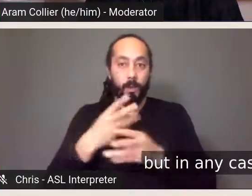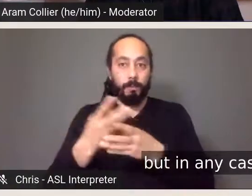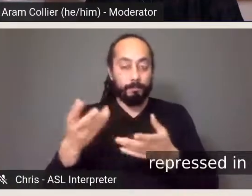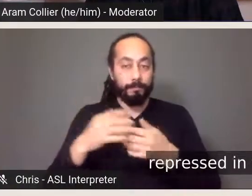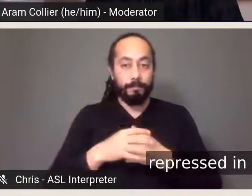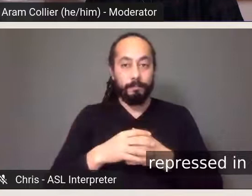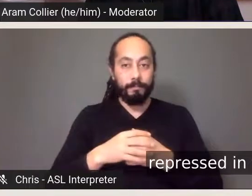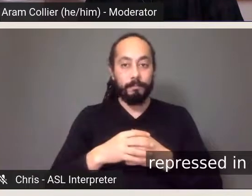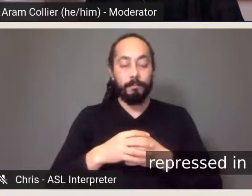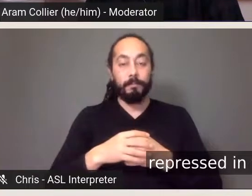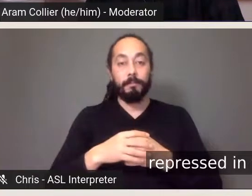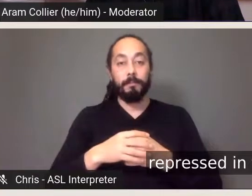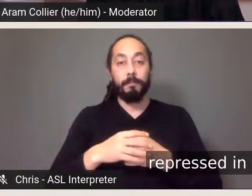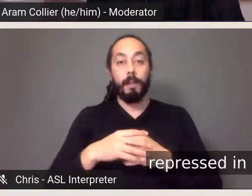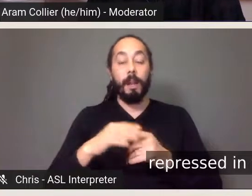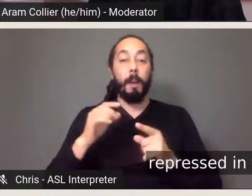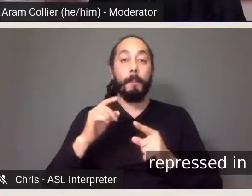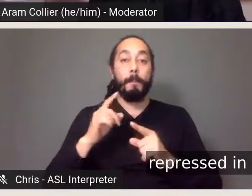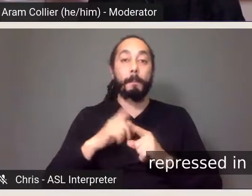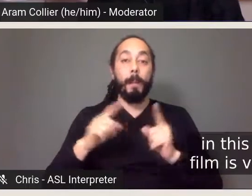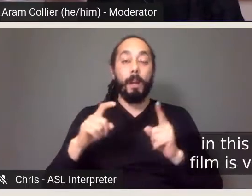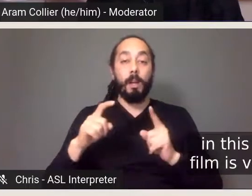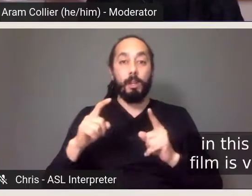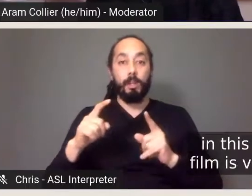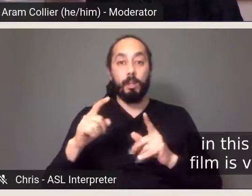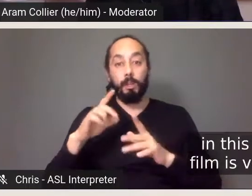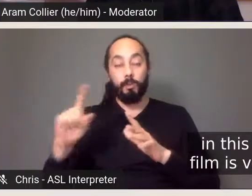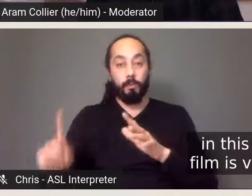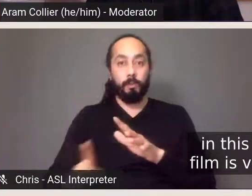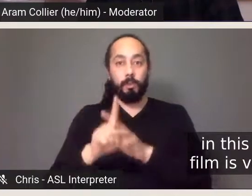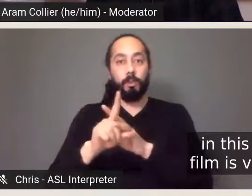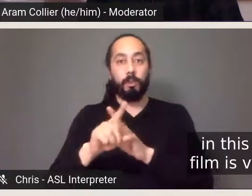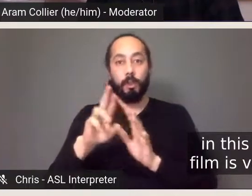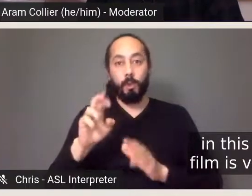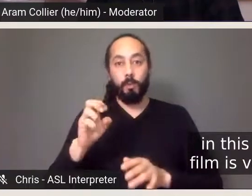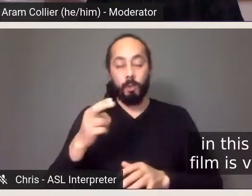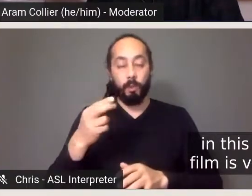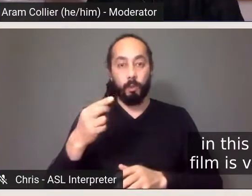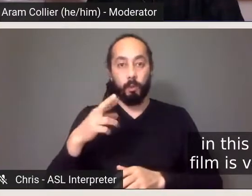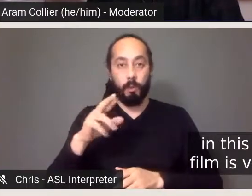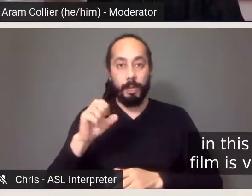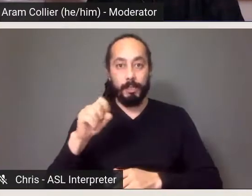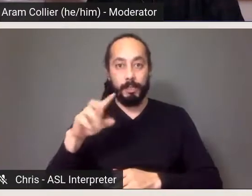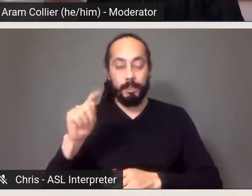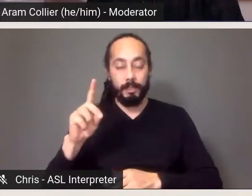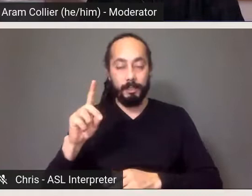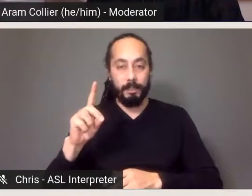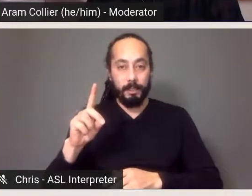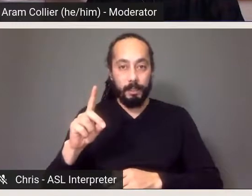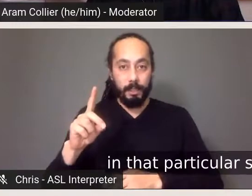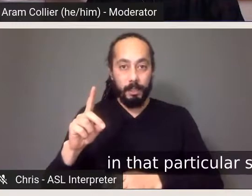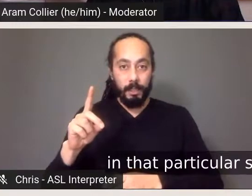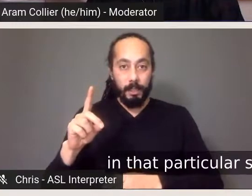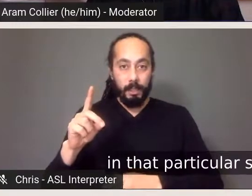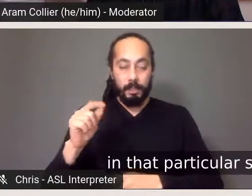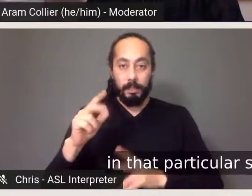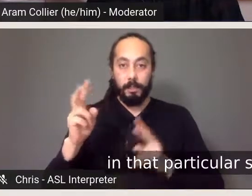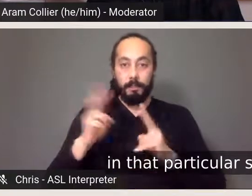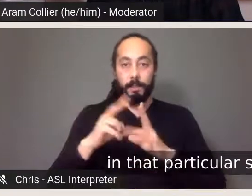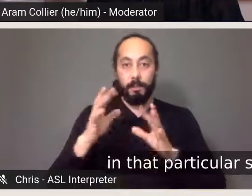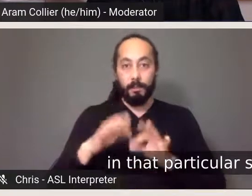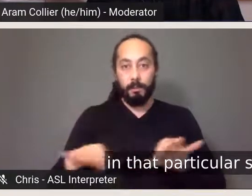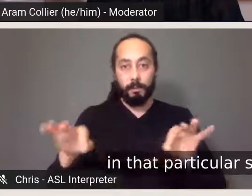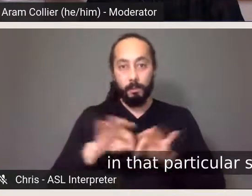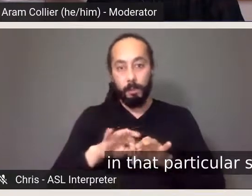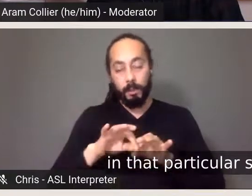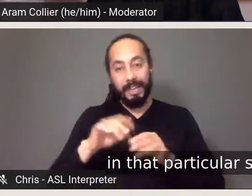the return of the repressed in the form of Noriko, in this case, in this film, is very important in that